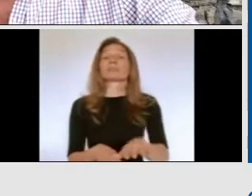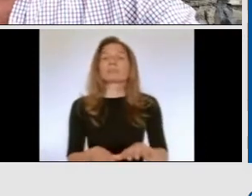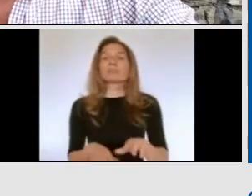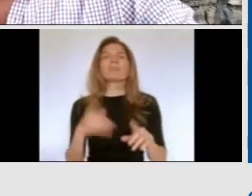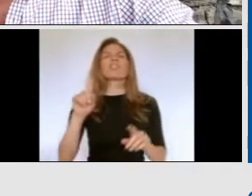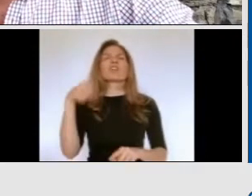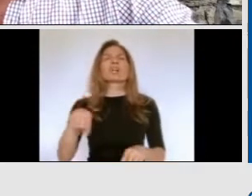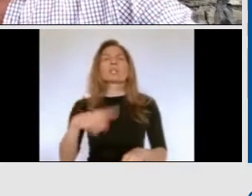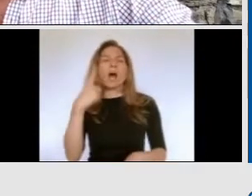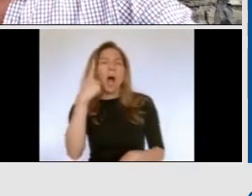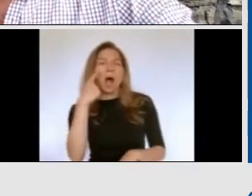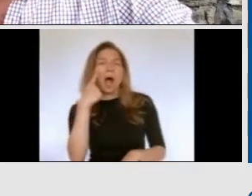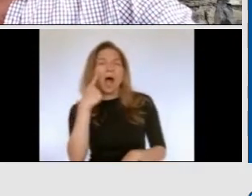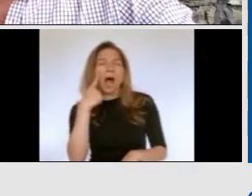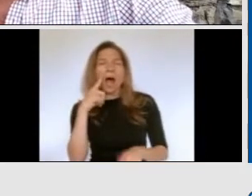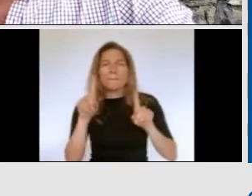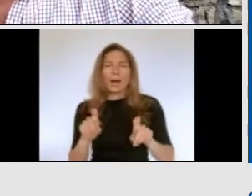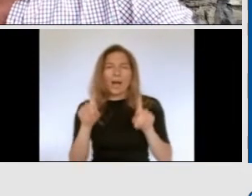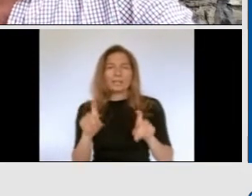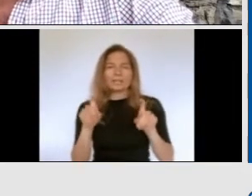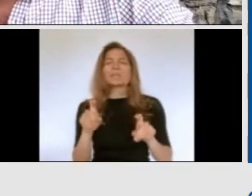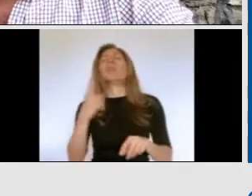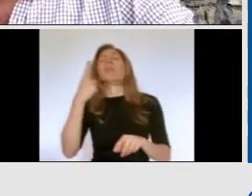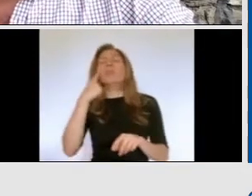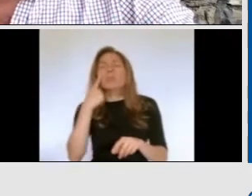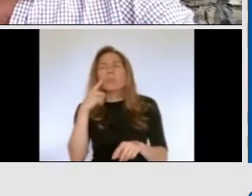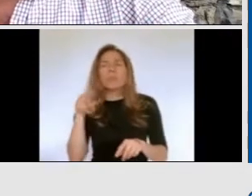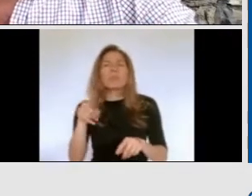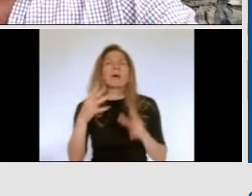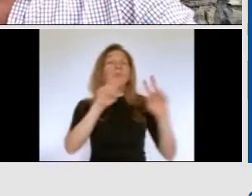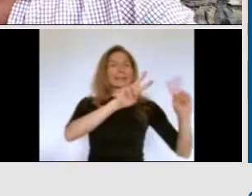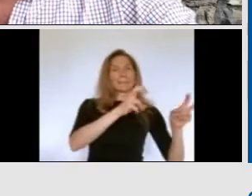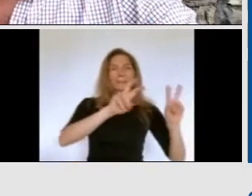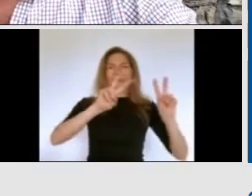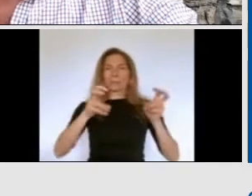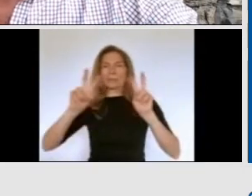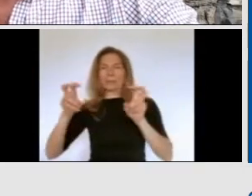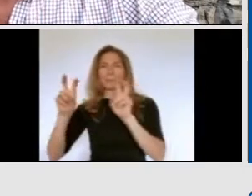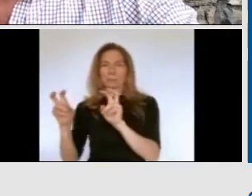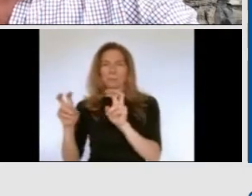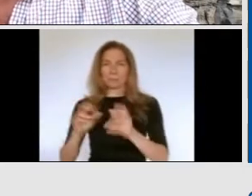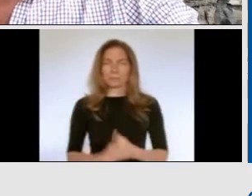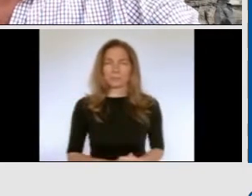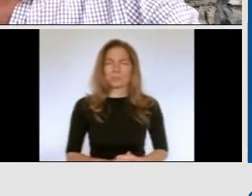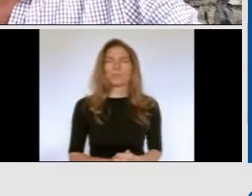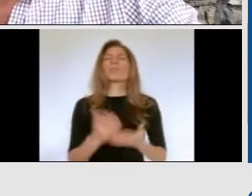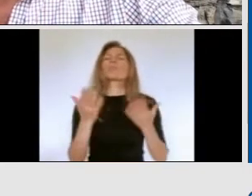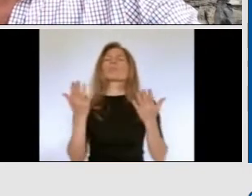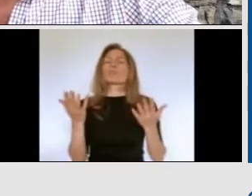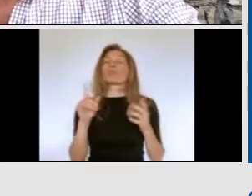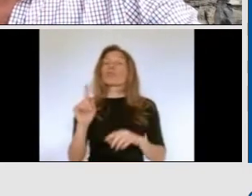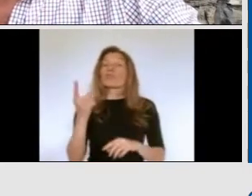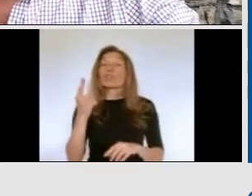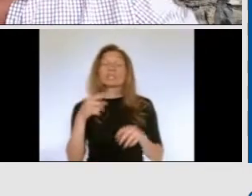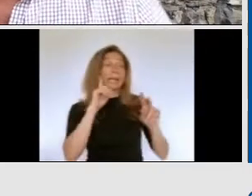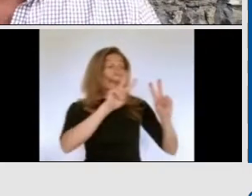pilot themes. So these are areas of particular focused interest that we want to we want to